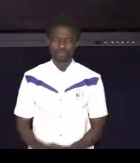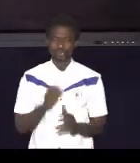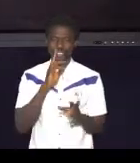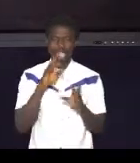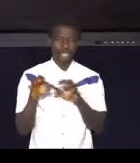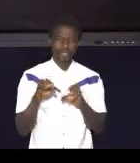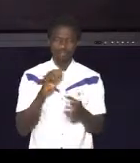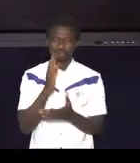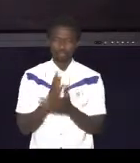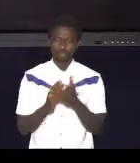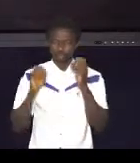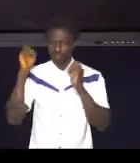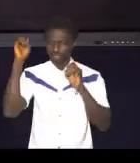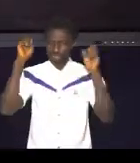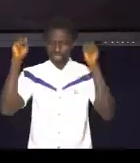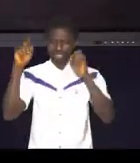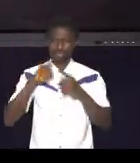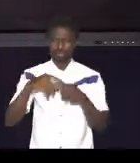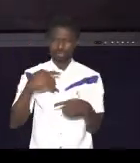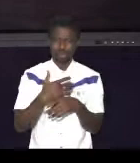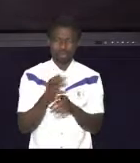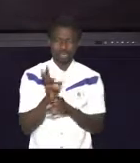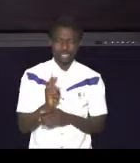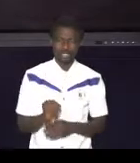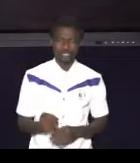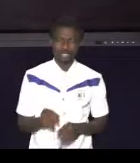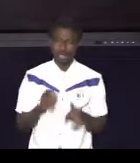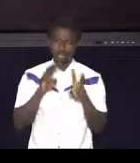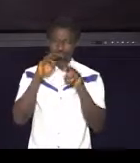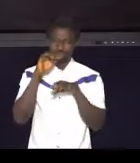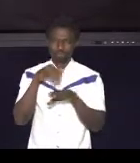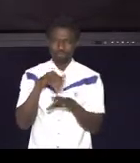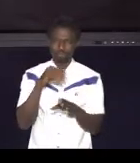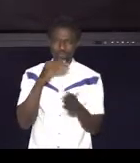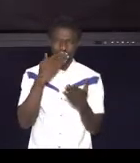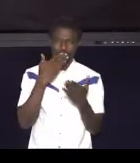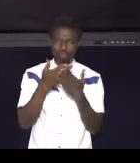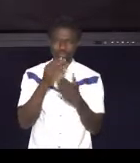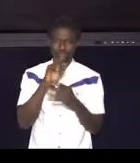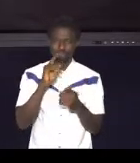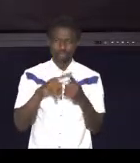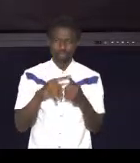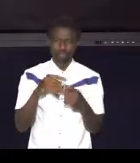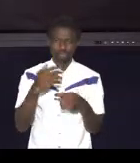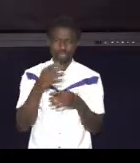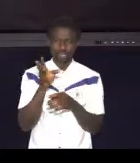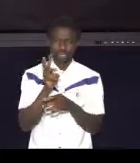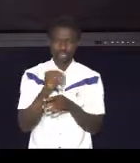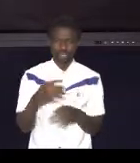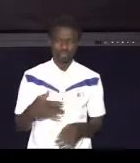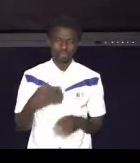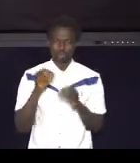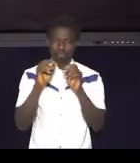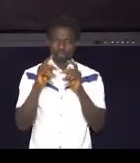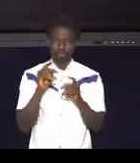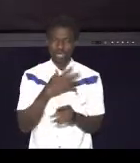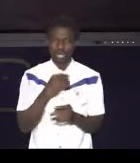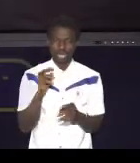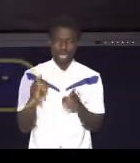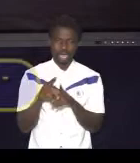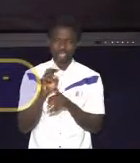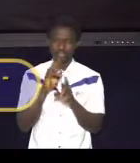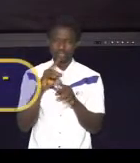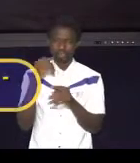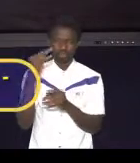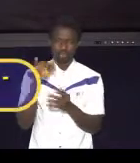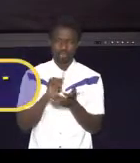doing some exercises to make them look good, to make them feel okay, and as a result of that,